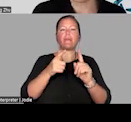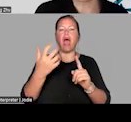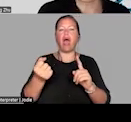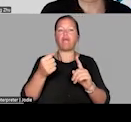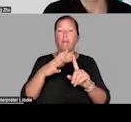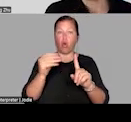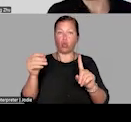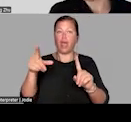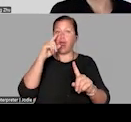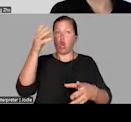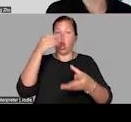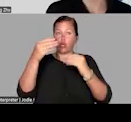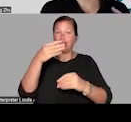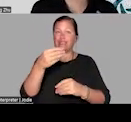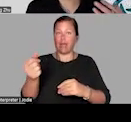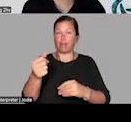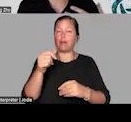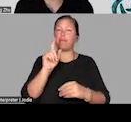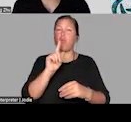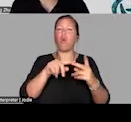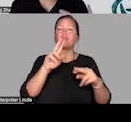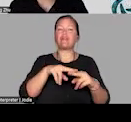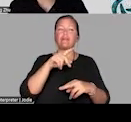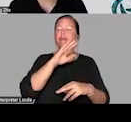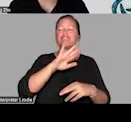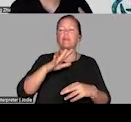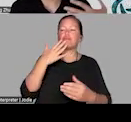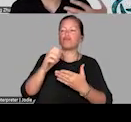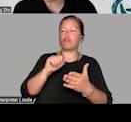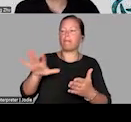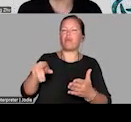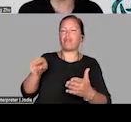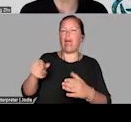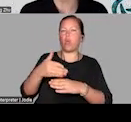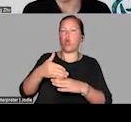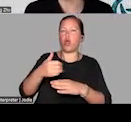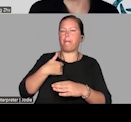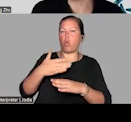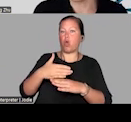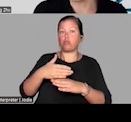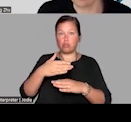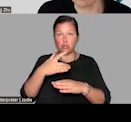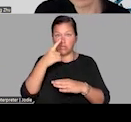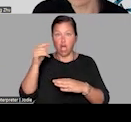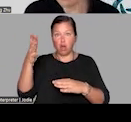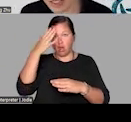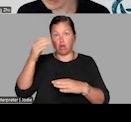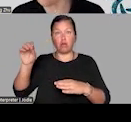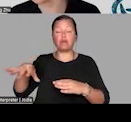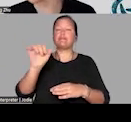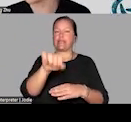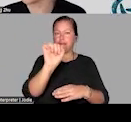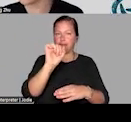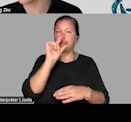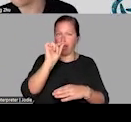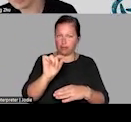learned something, but what if people say, please remove my piece of work? Is that possible to unlearn? Yes, it is possible. It's very hard.